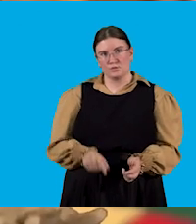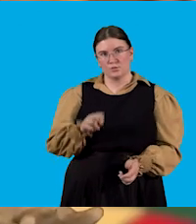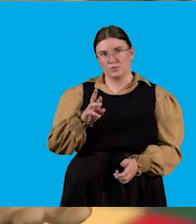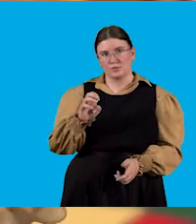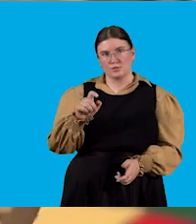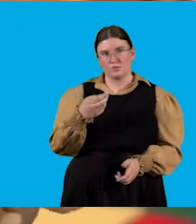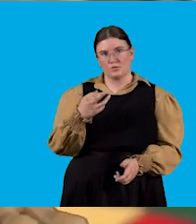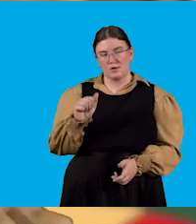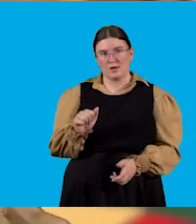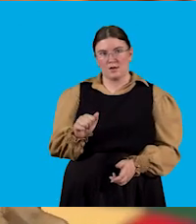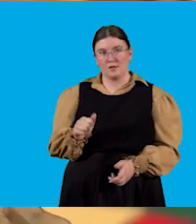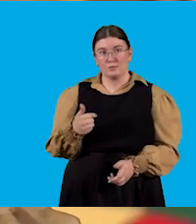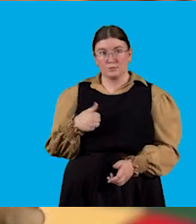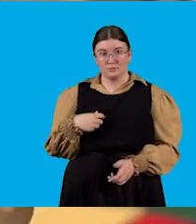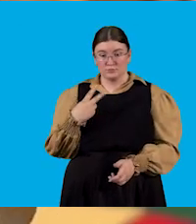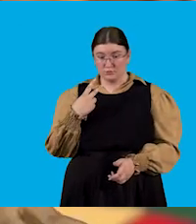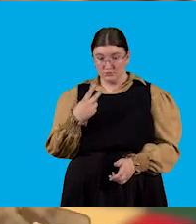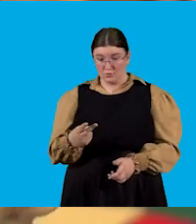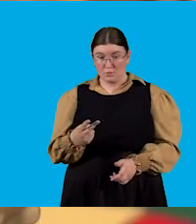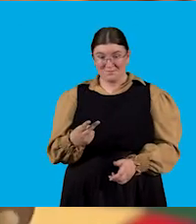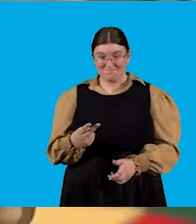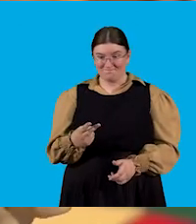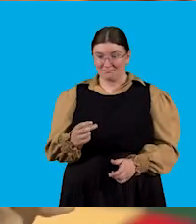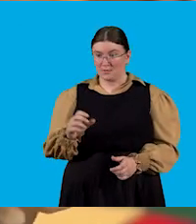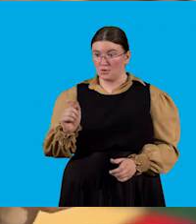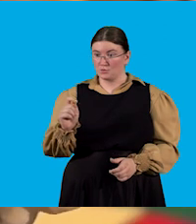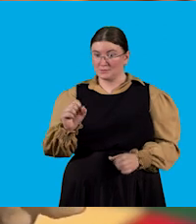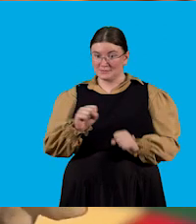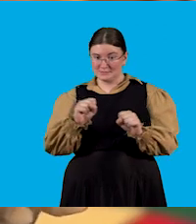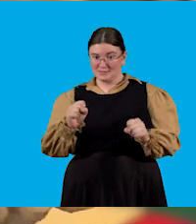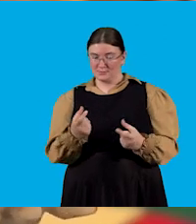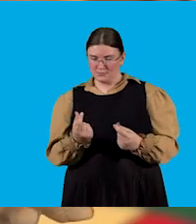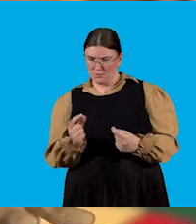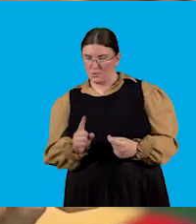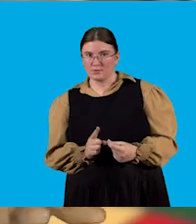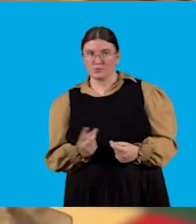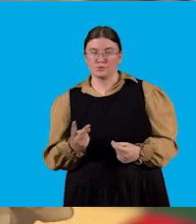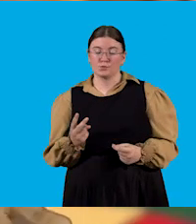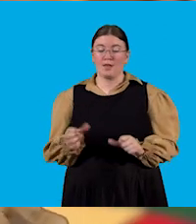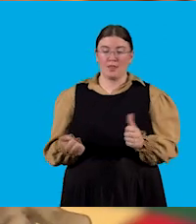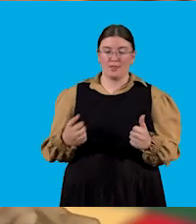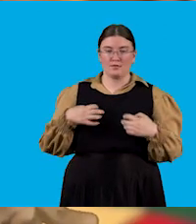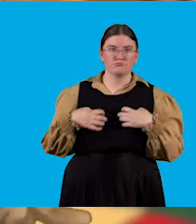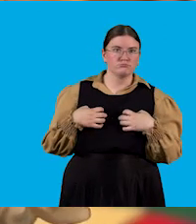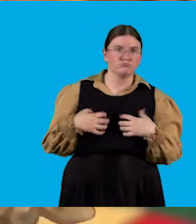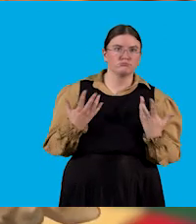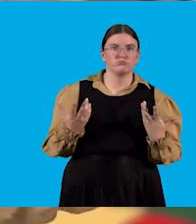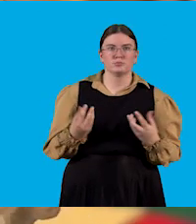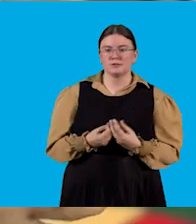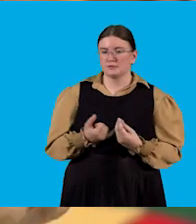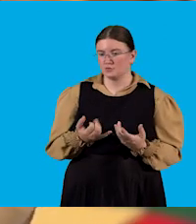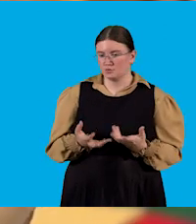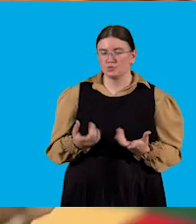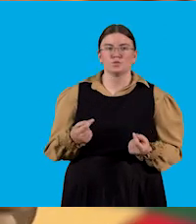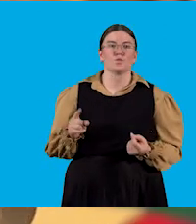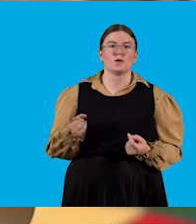at the function of the excretory system as a whole, and we also looked at other excretory organs,